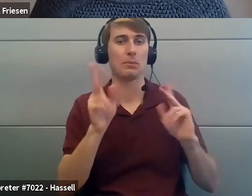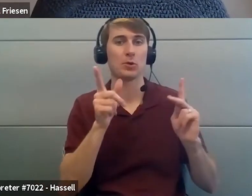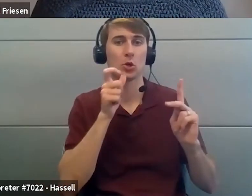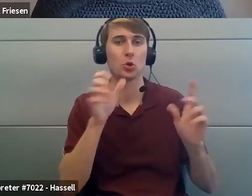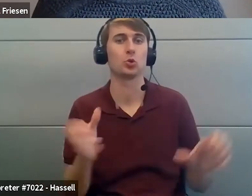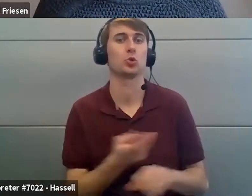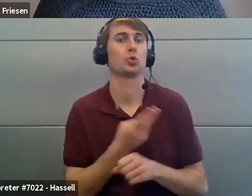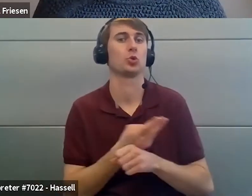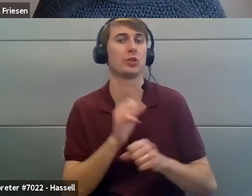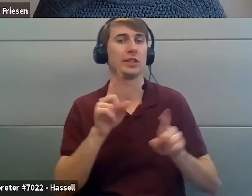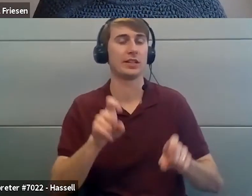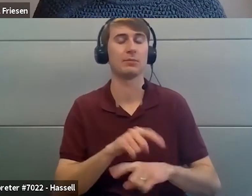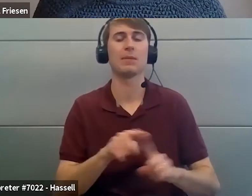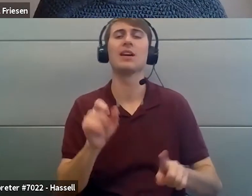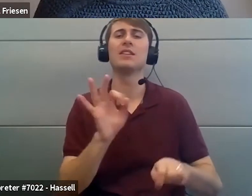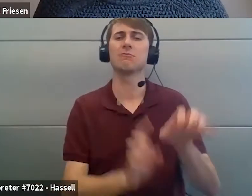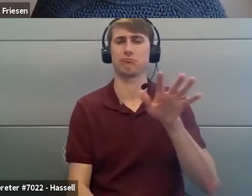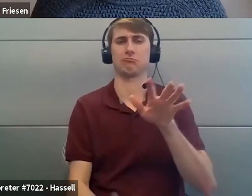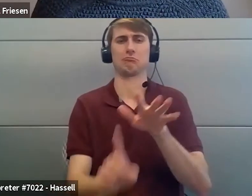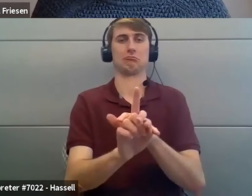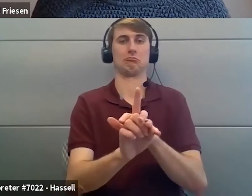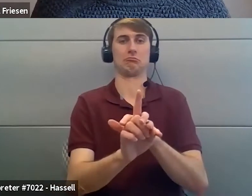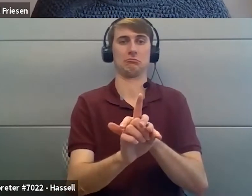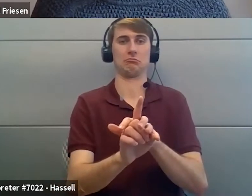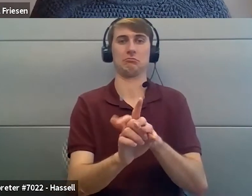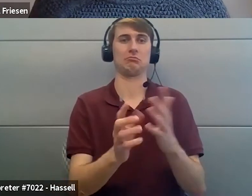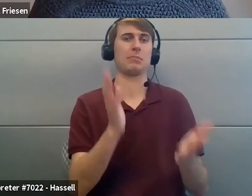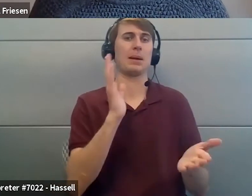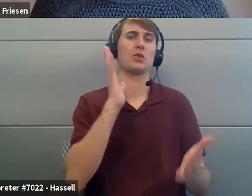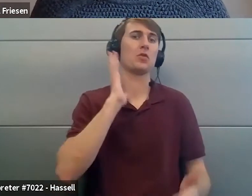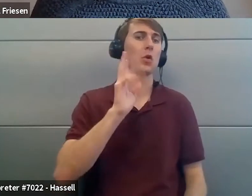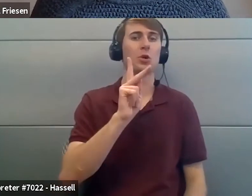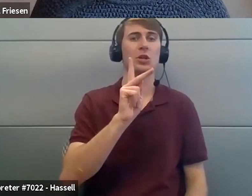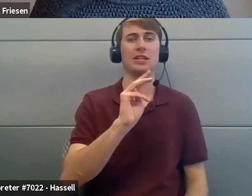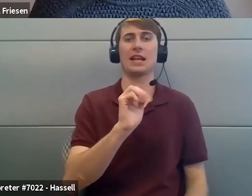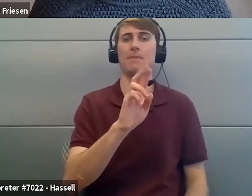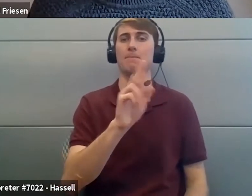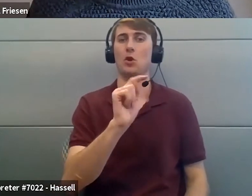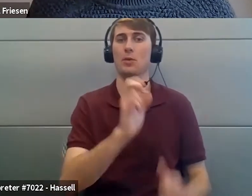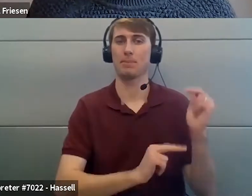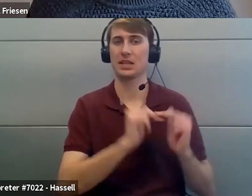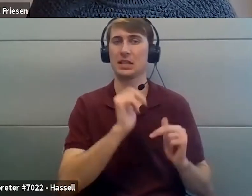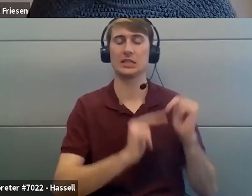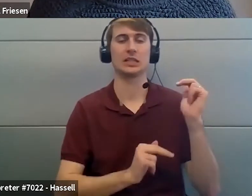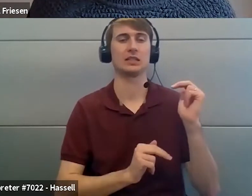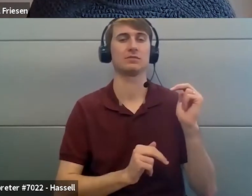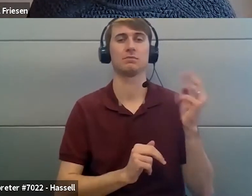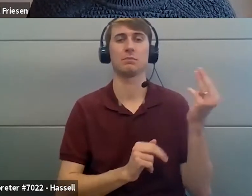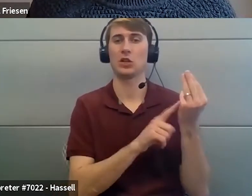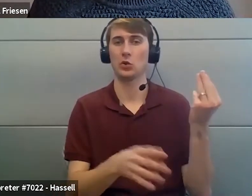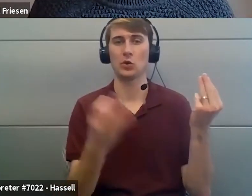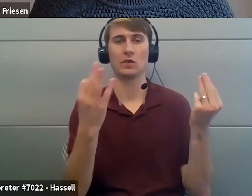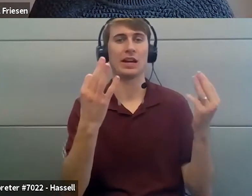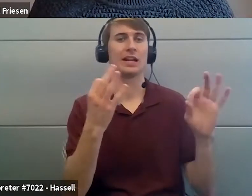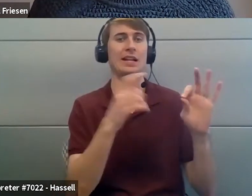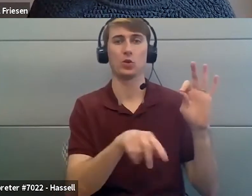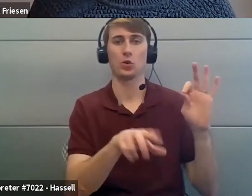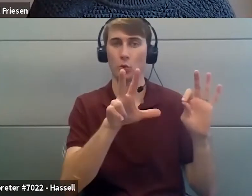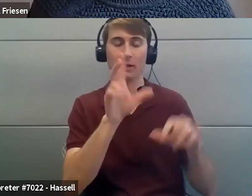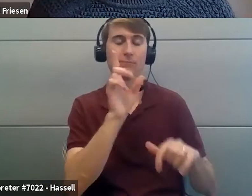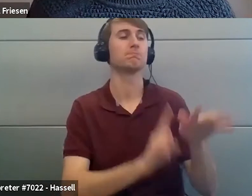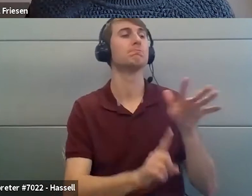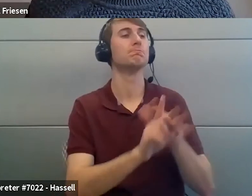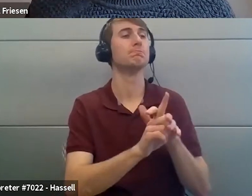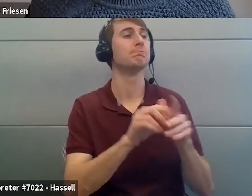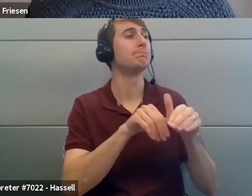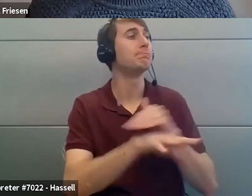someone shows up at our testing site at the former Kmart building, Monday through Friday, 9 a.m. to 3 p.m., they show up, they